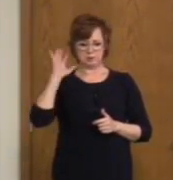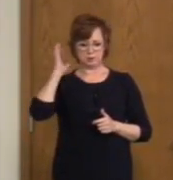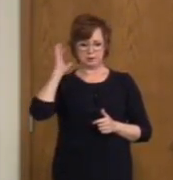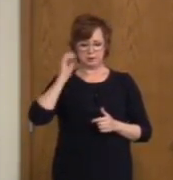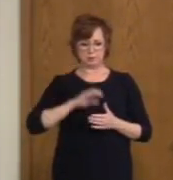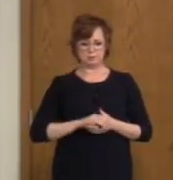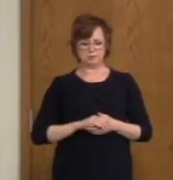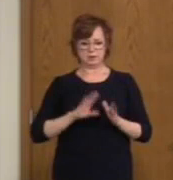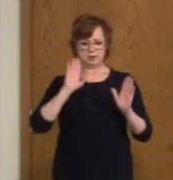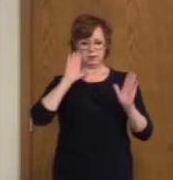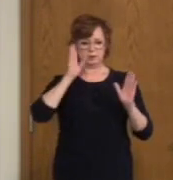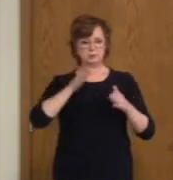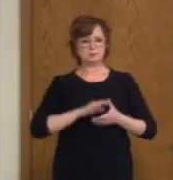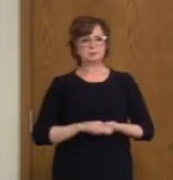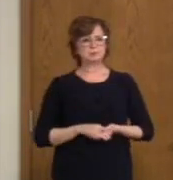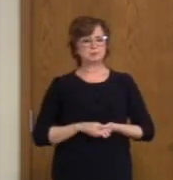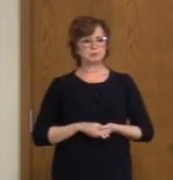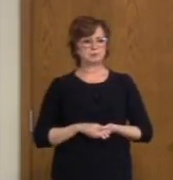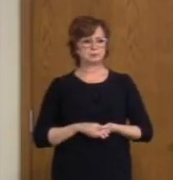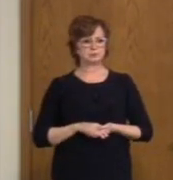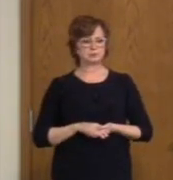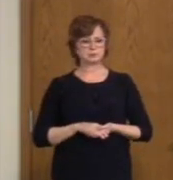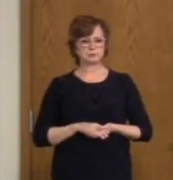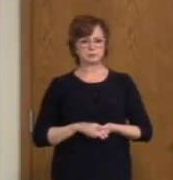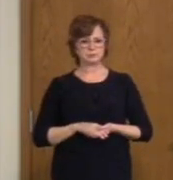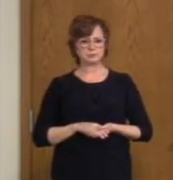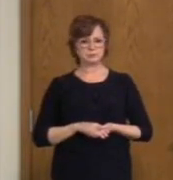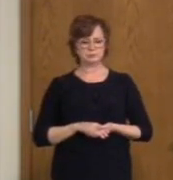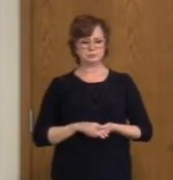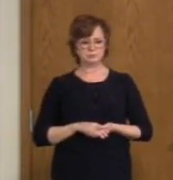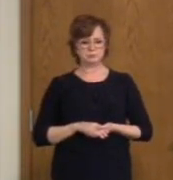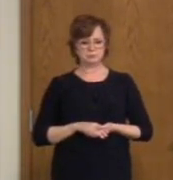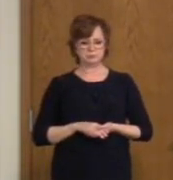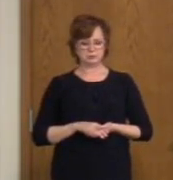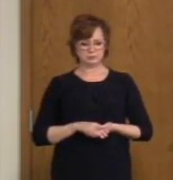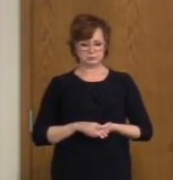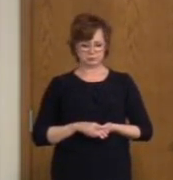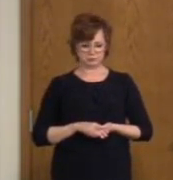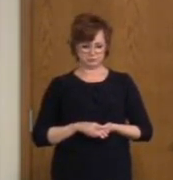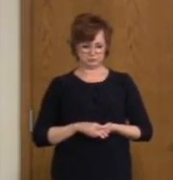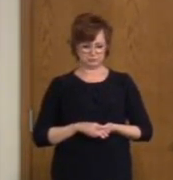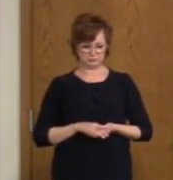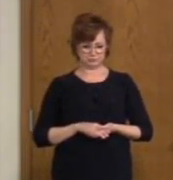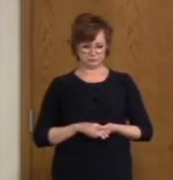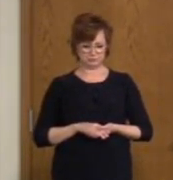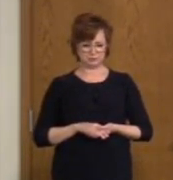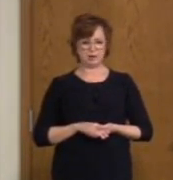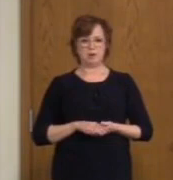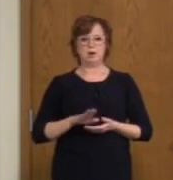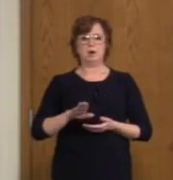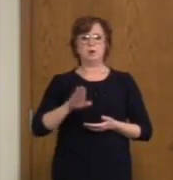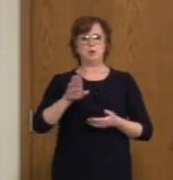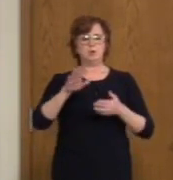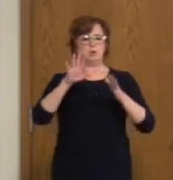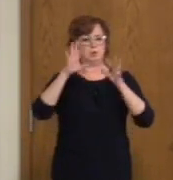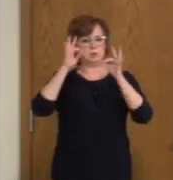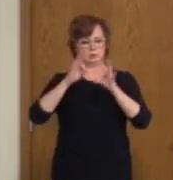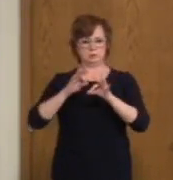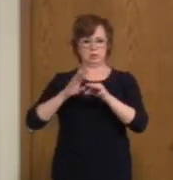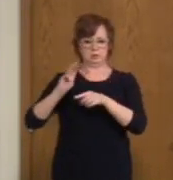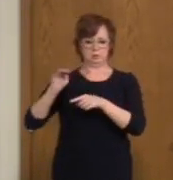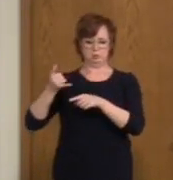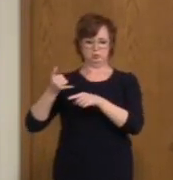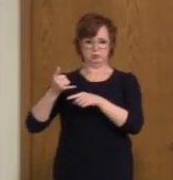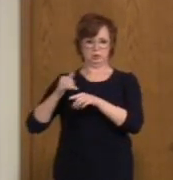Hi. Mr. Premier, with this decision to not put restrictions on Moose Jaw,